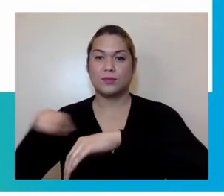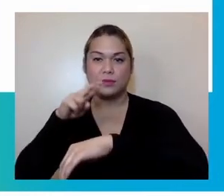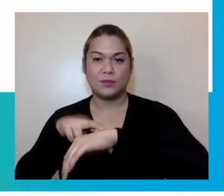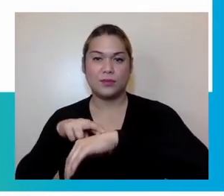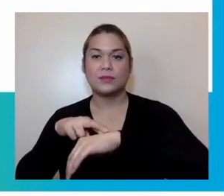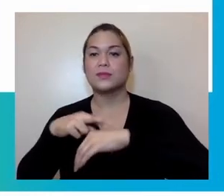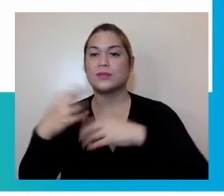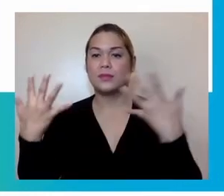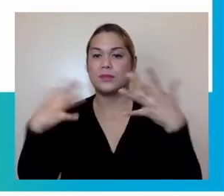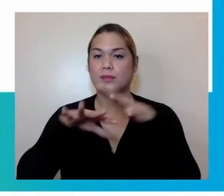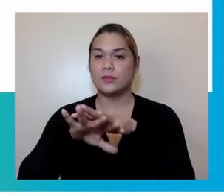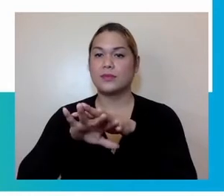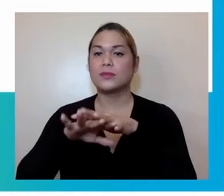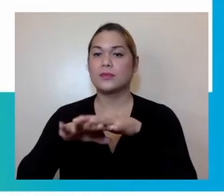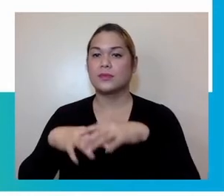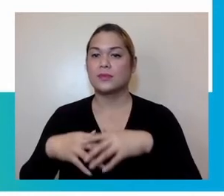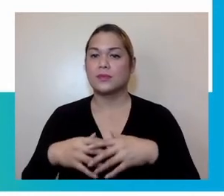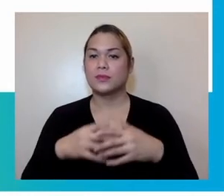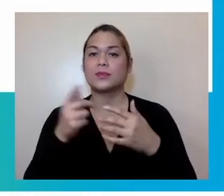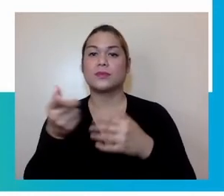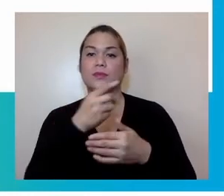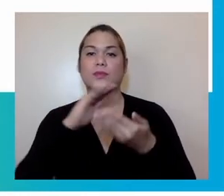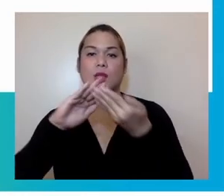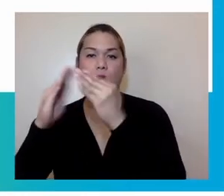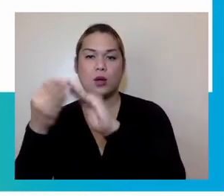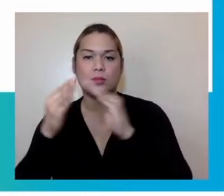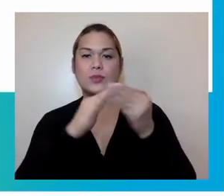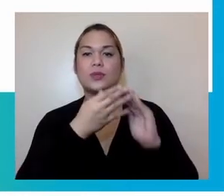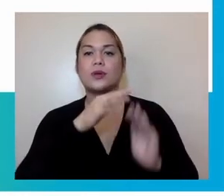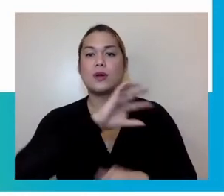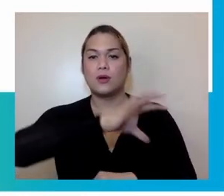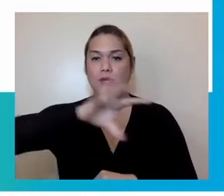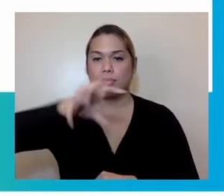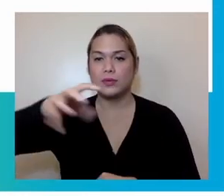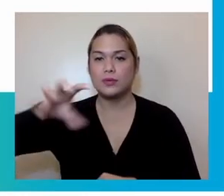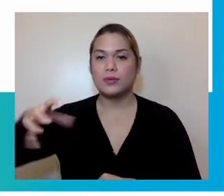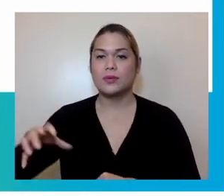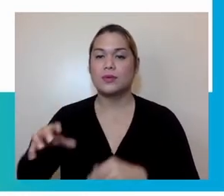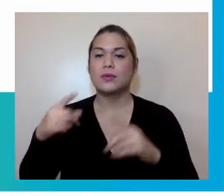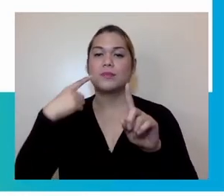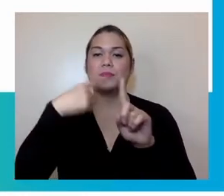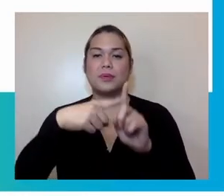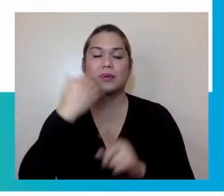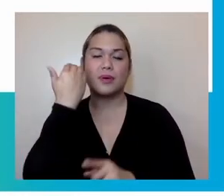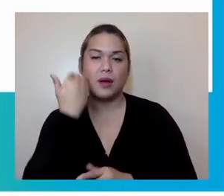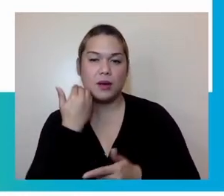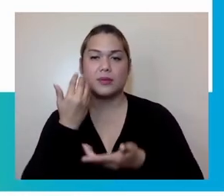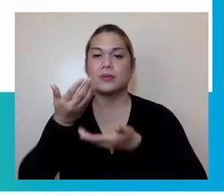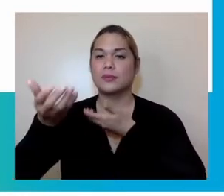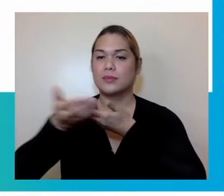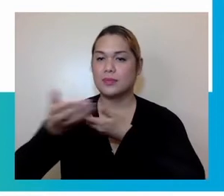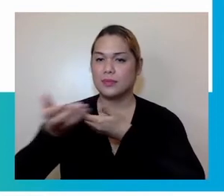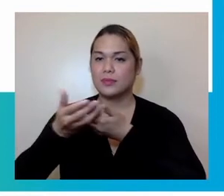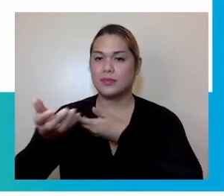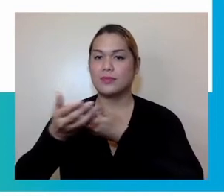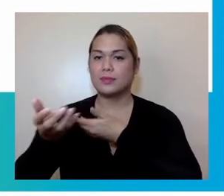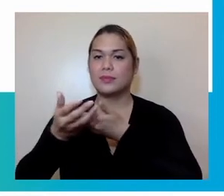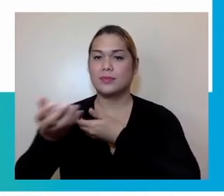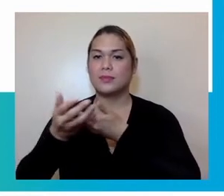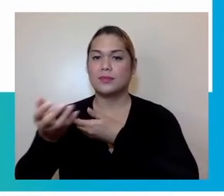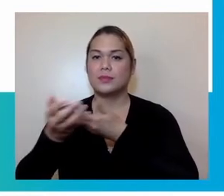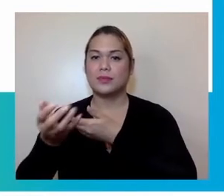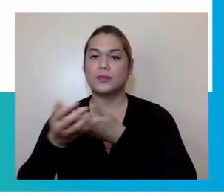communities and countries because of lack of meaningful consultation, forced displacement, unfulfilled compensation scheme, and